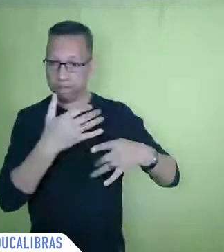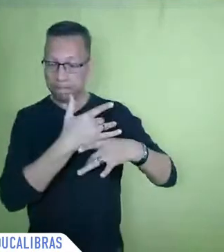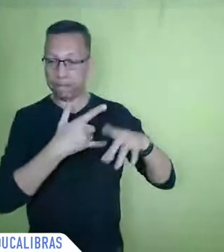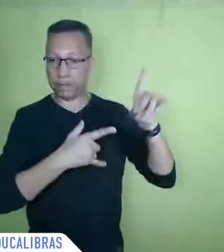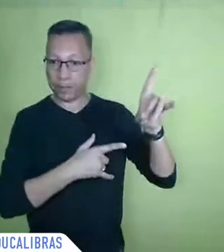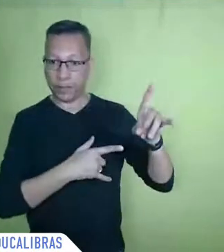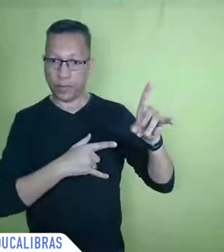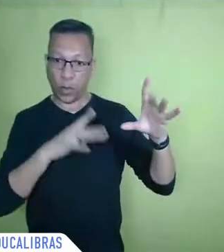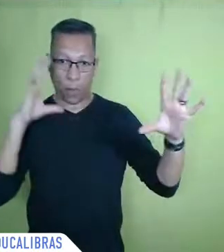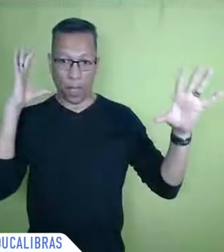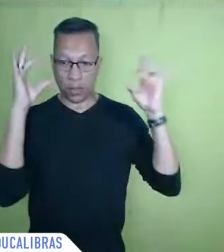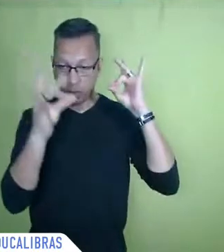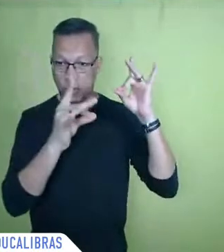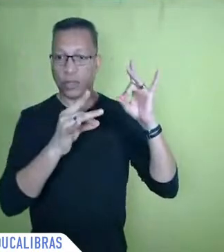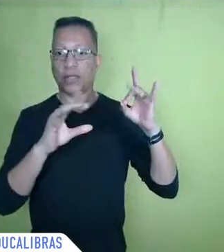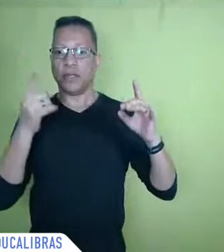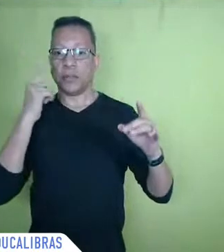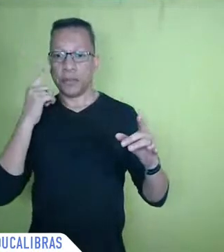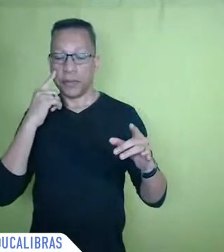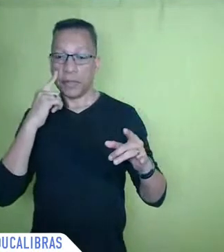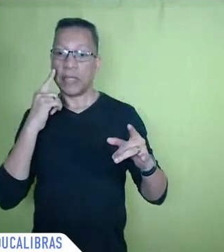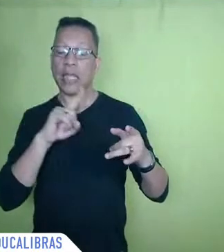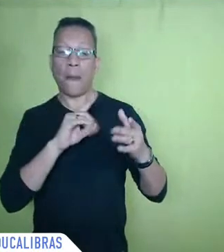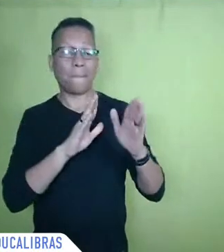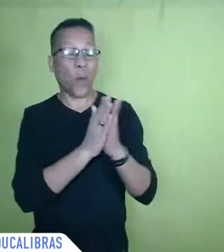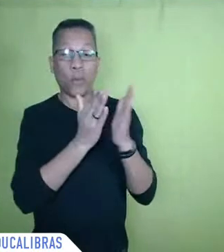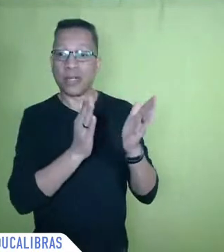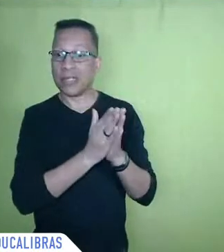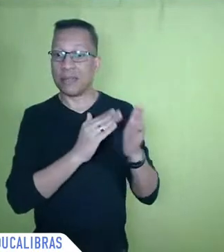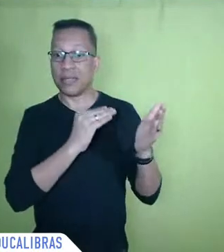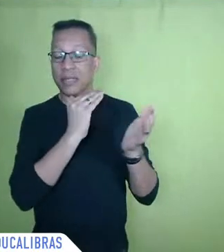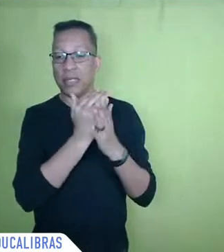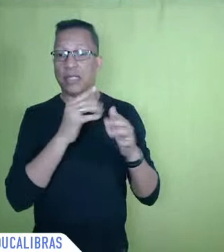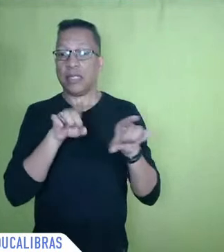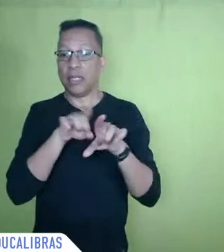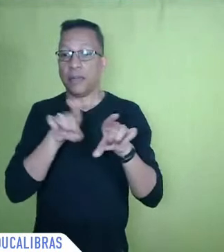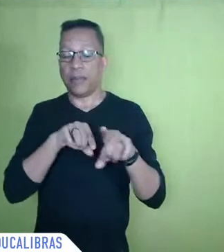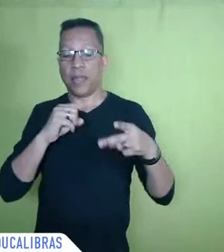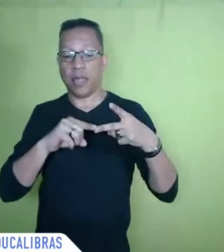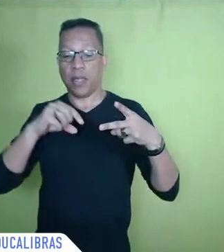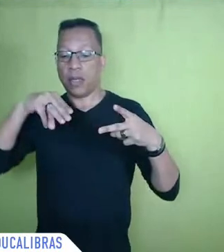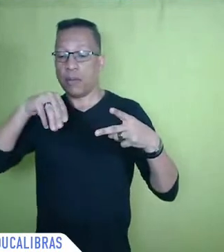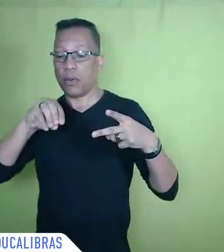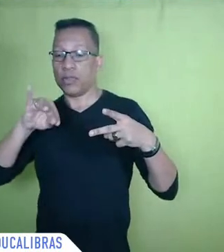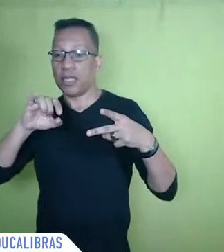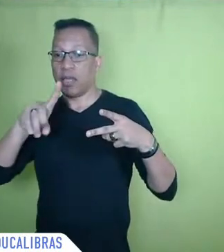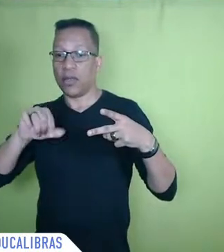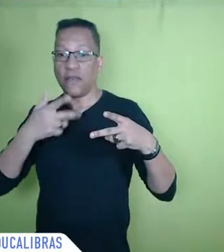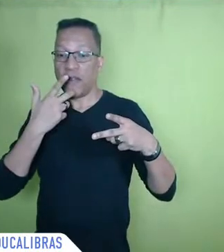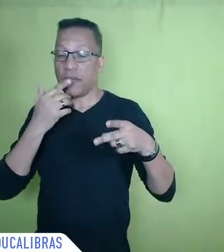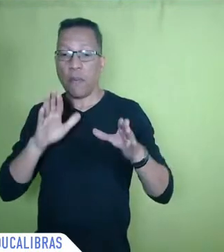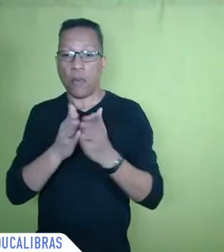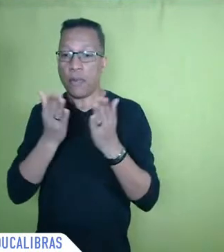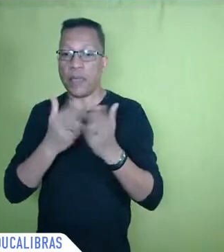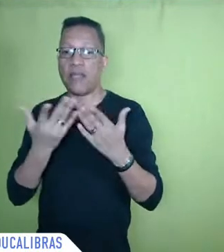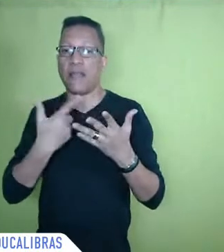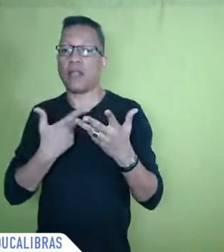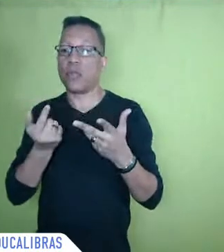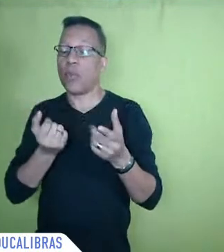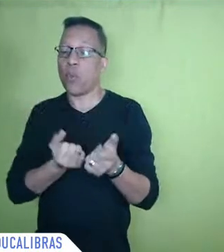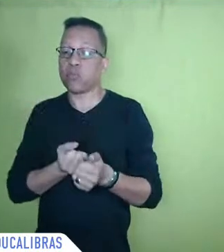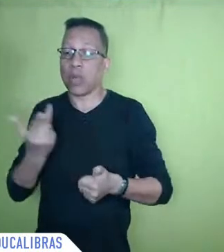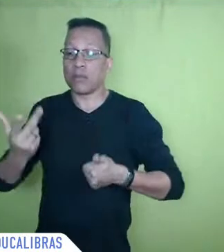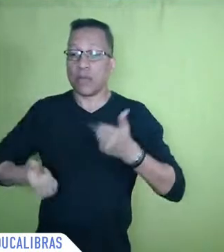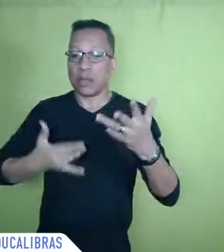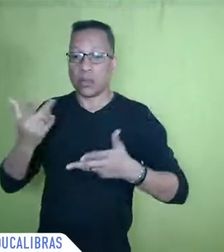this in a way that they considered poverty levels. Montreal is not talking about poverty,